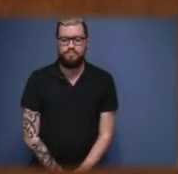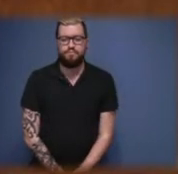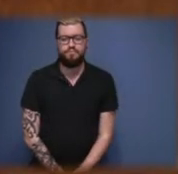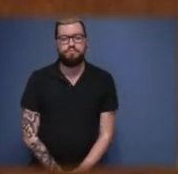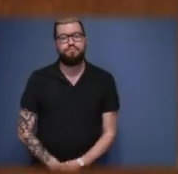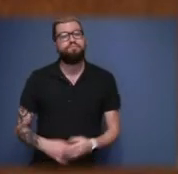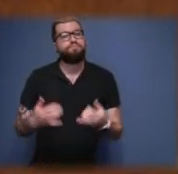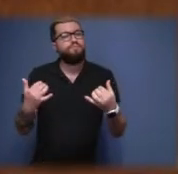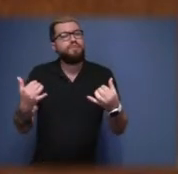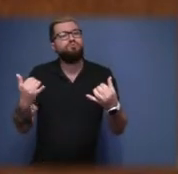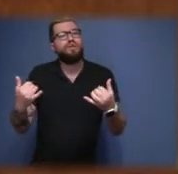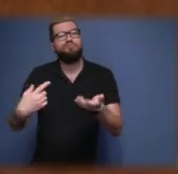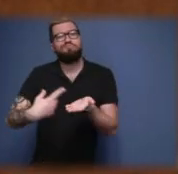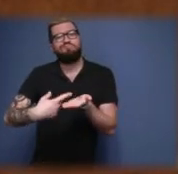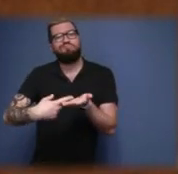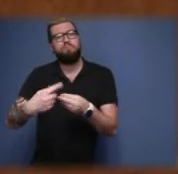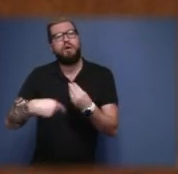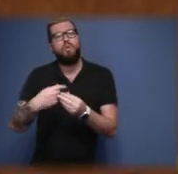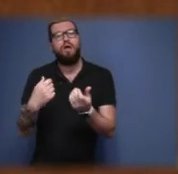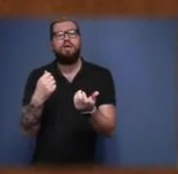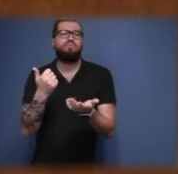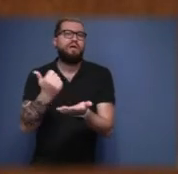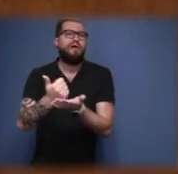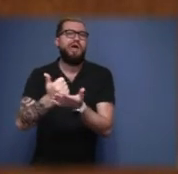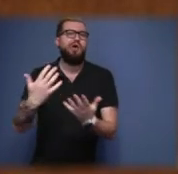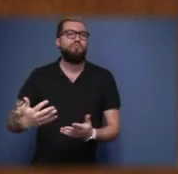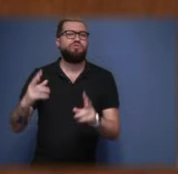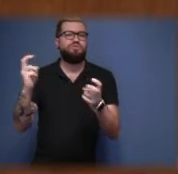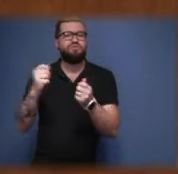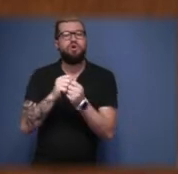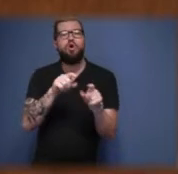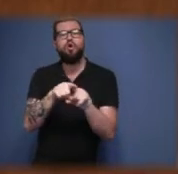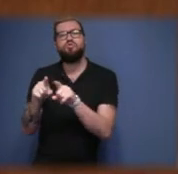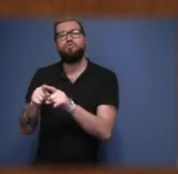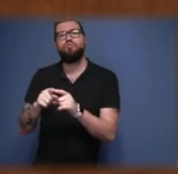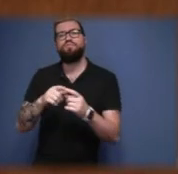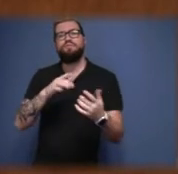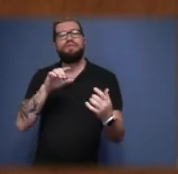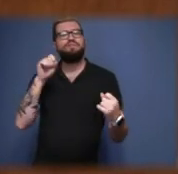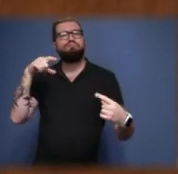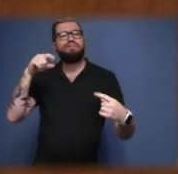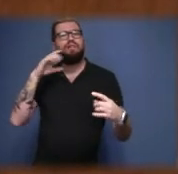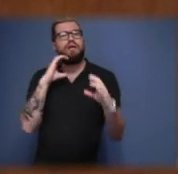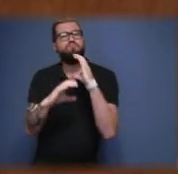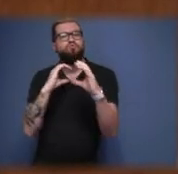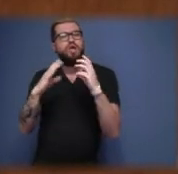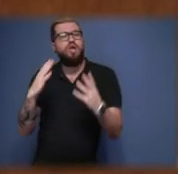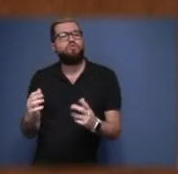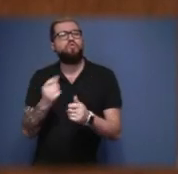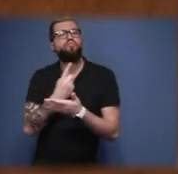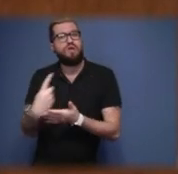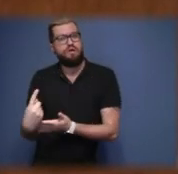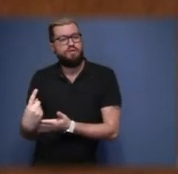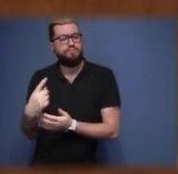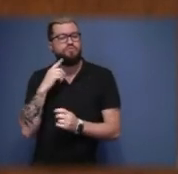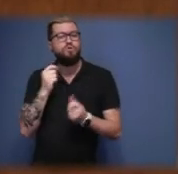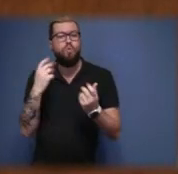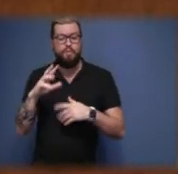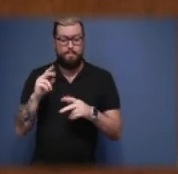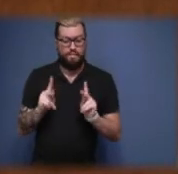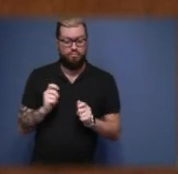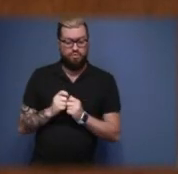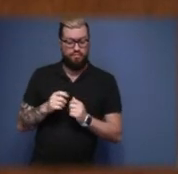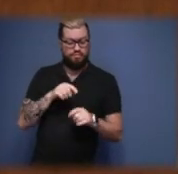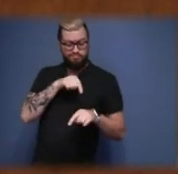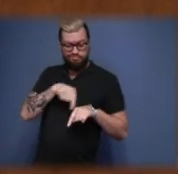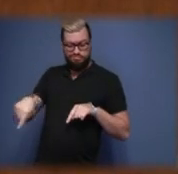And speaking of helpers, this is also Telecommunicator Week, and we have all those people in the audience who answer your calls and